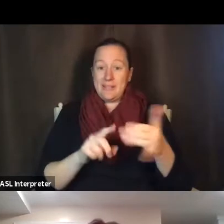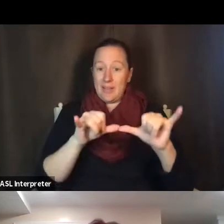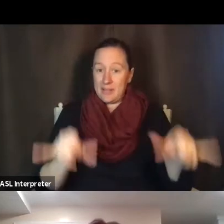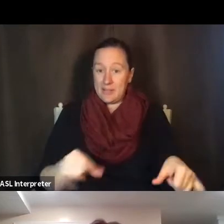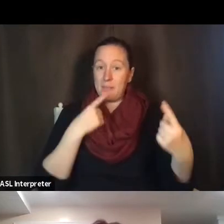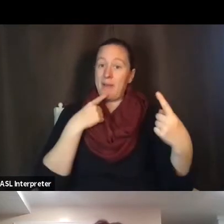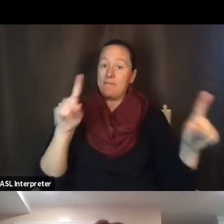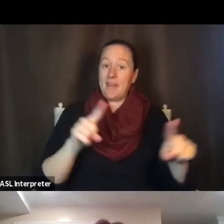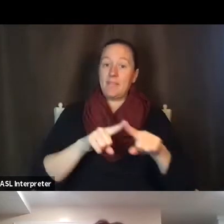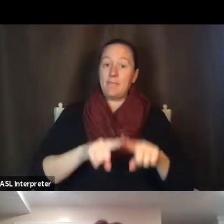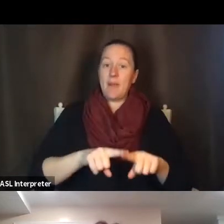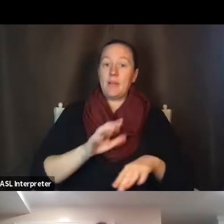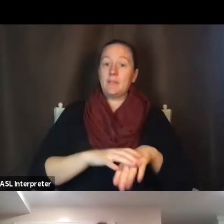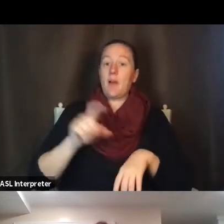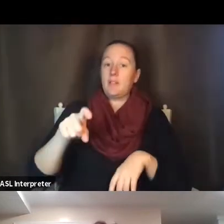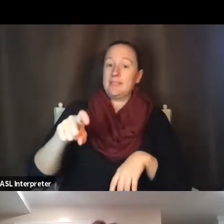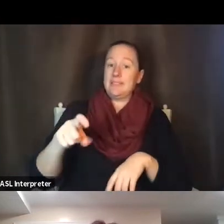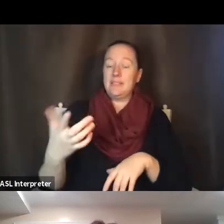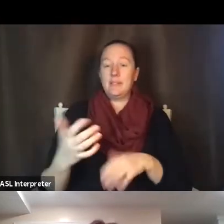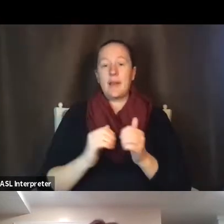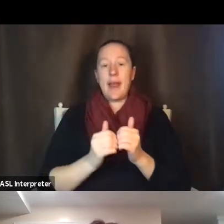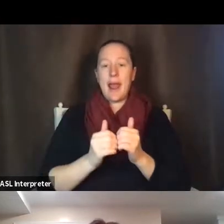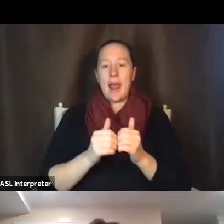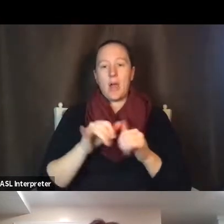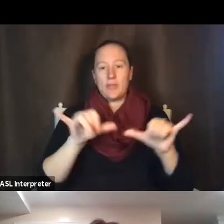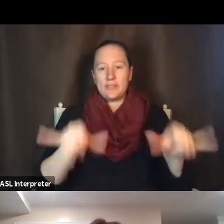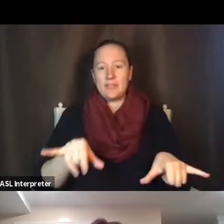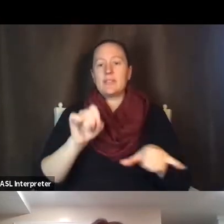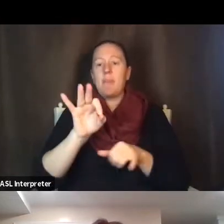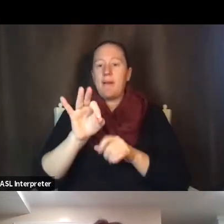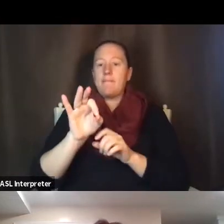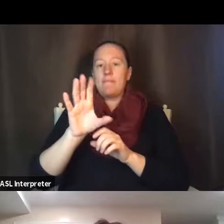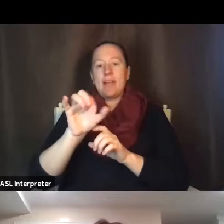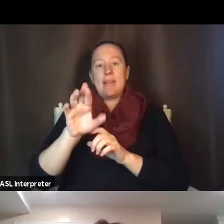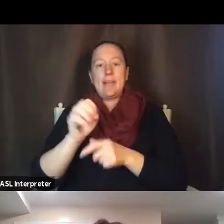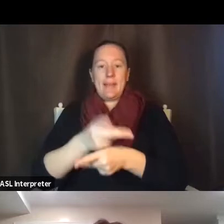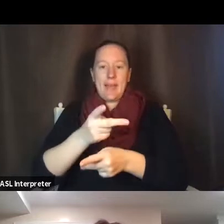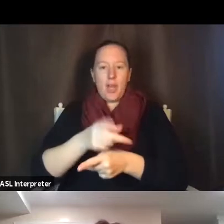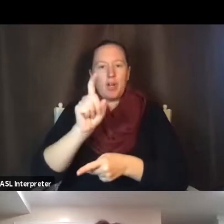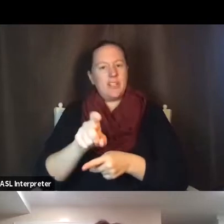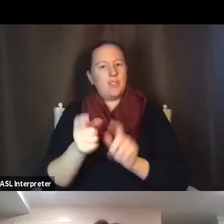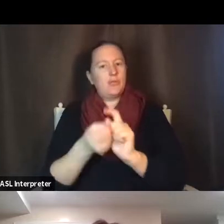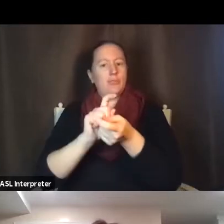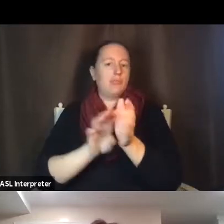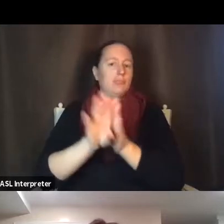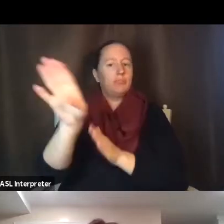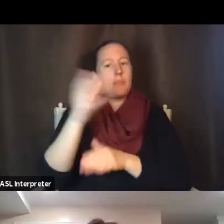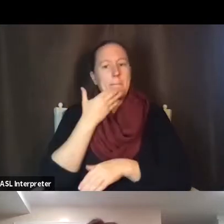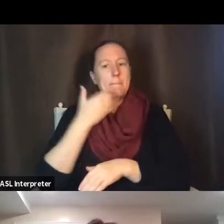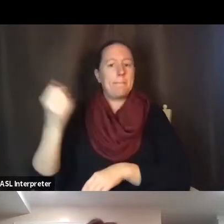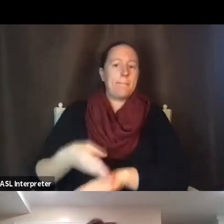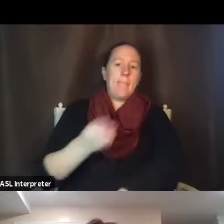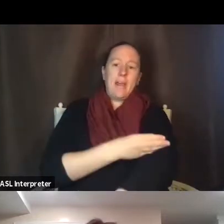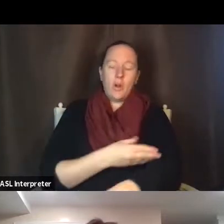effective based on need? And how does the system of care need to evolve? And then we wanted to look at what is the role